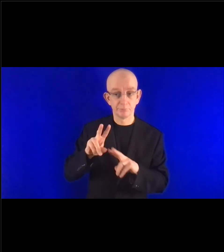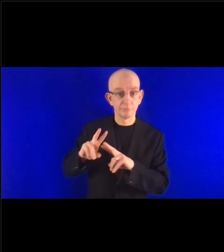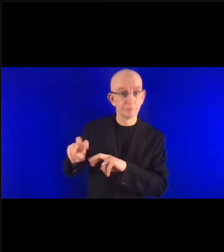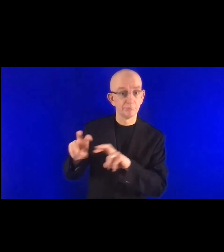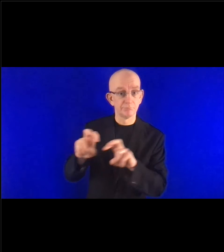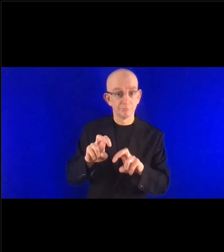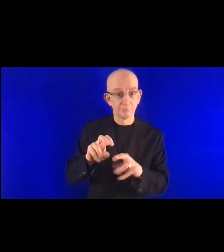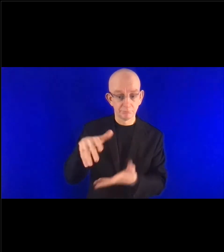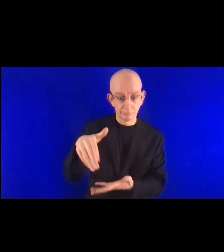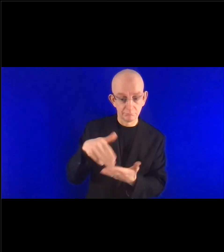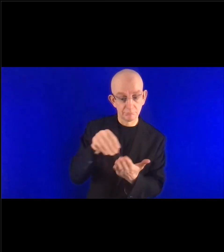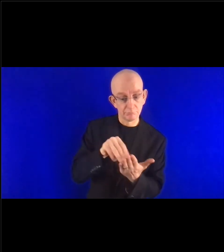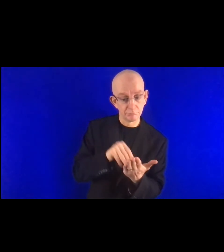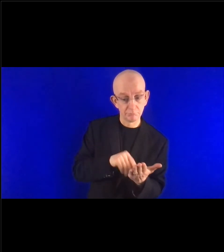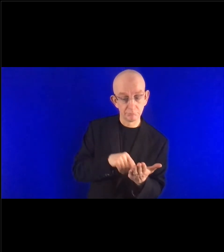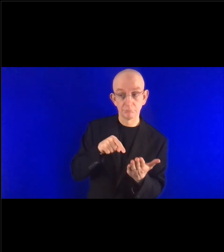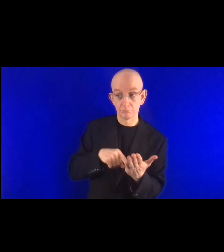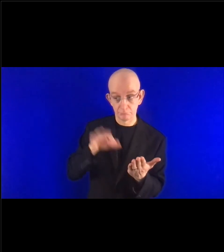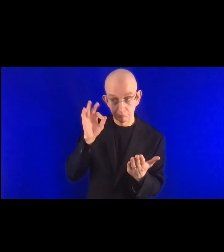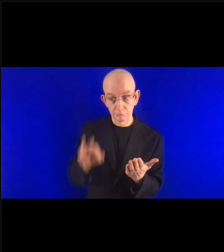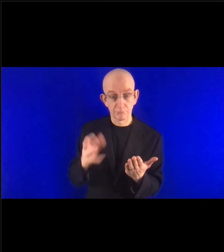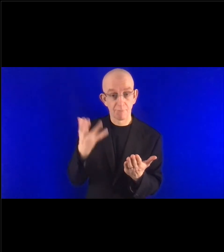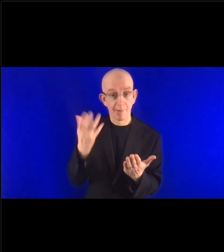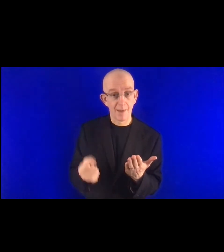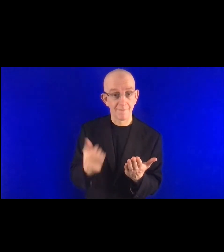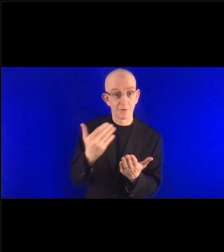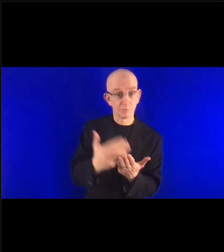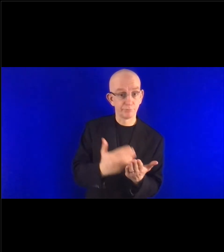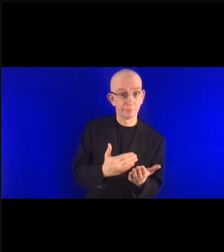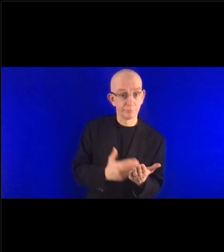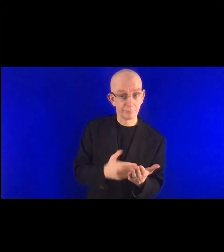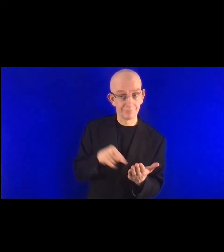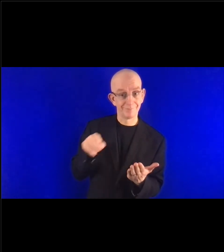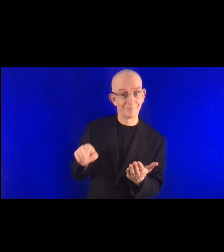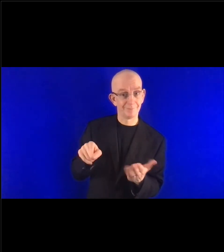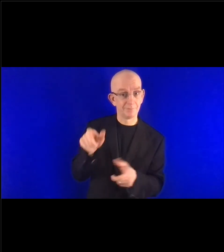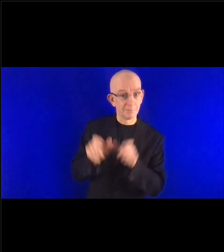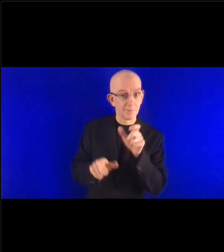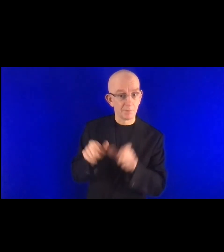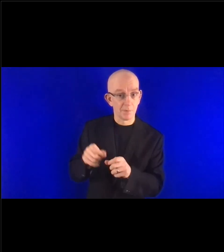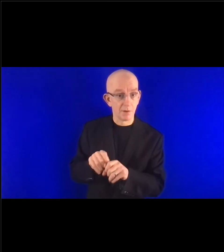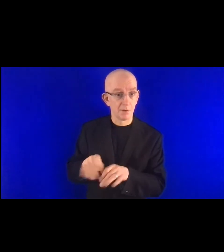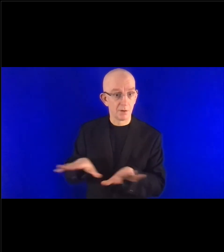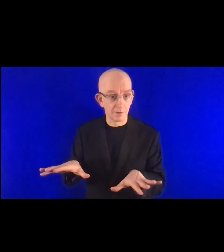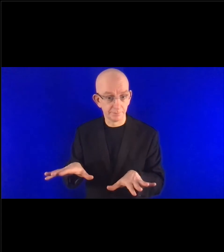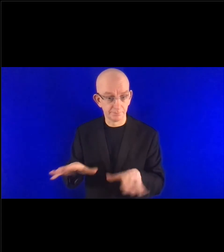We move on and see which best practices can drive change.